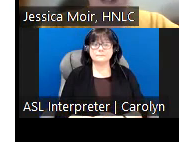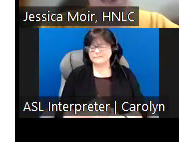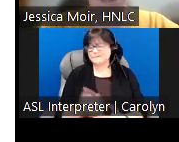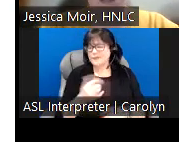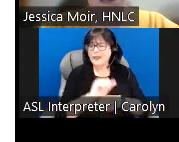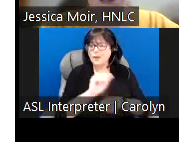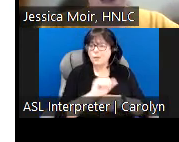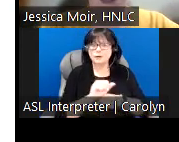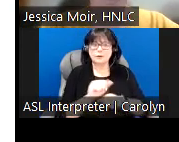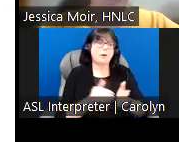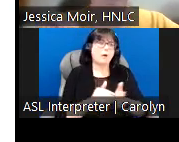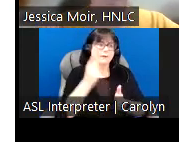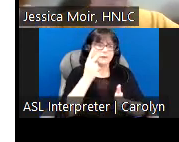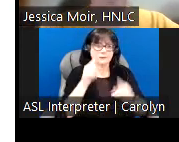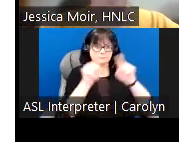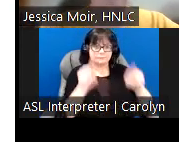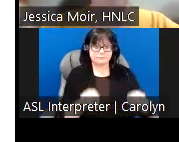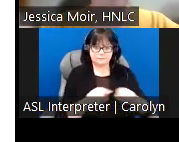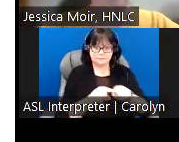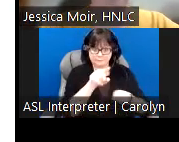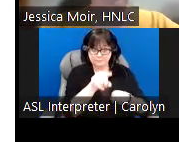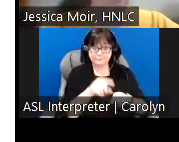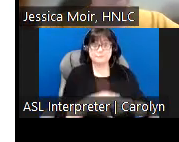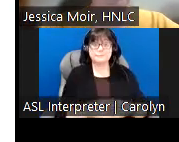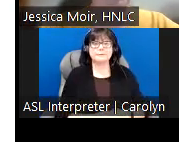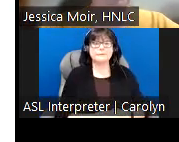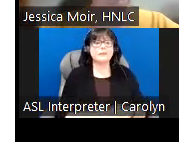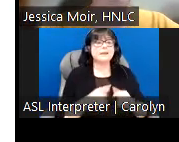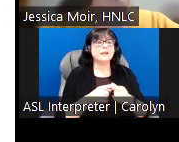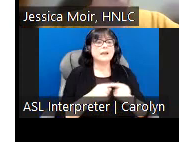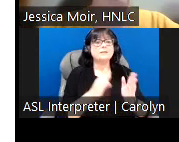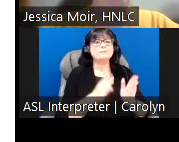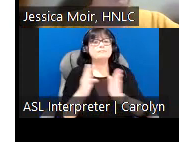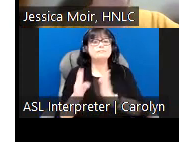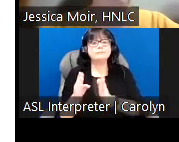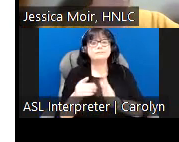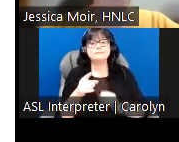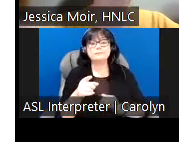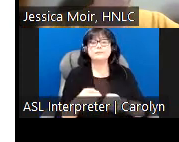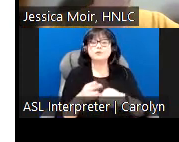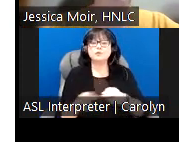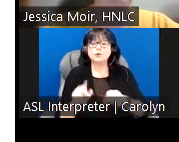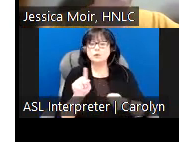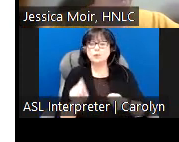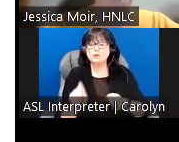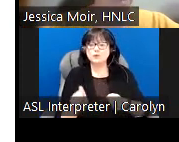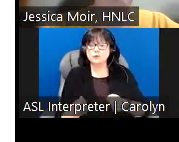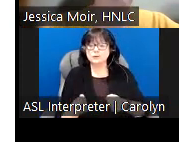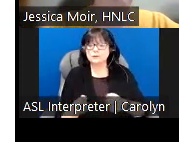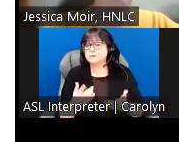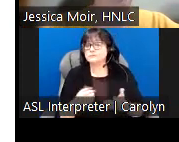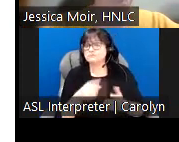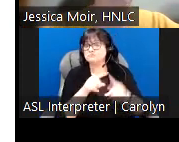in the workplace. And then quick, short questions about the information on